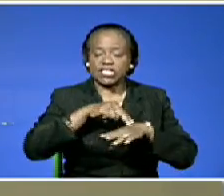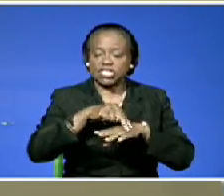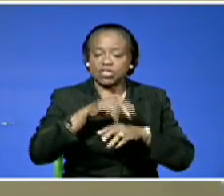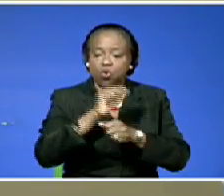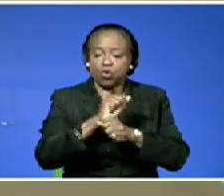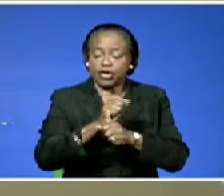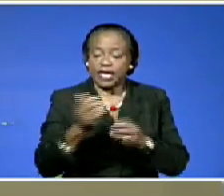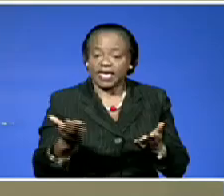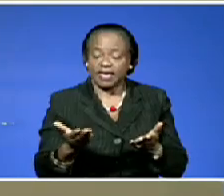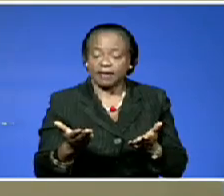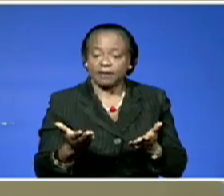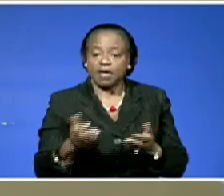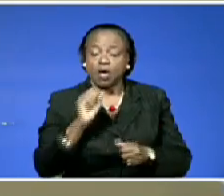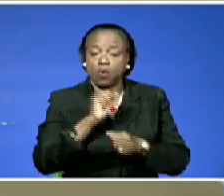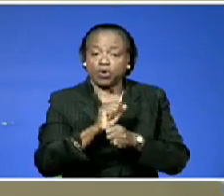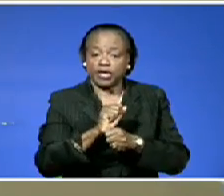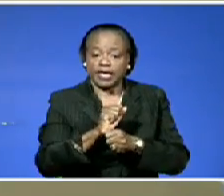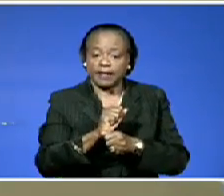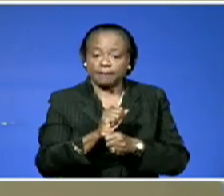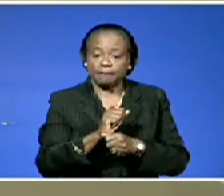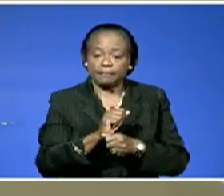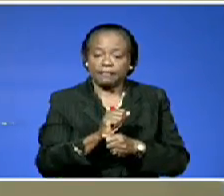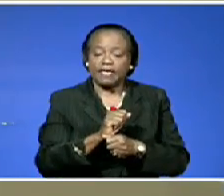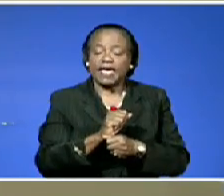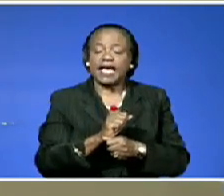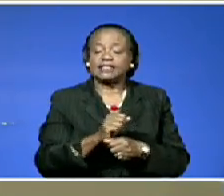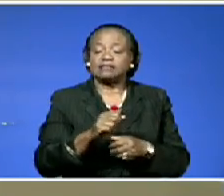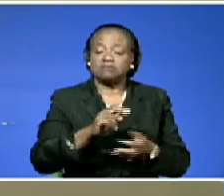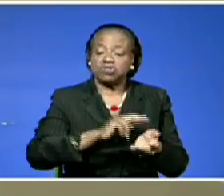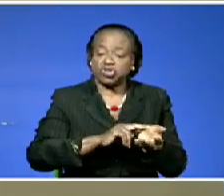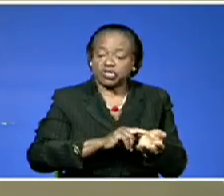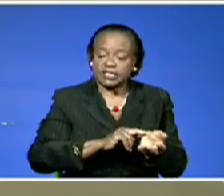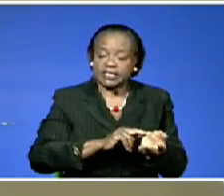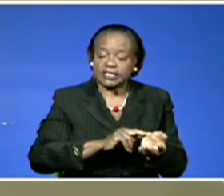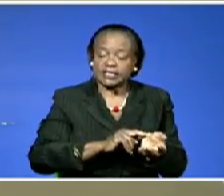this compound, either in the capacity of nurses, physicians, and allied health professionals.